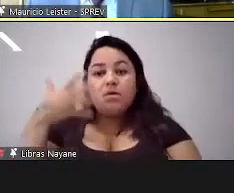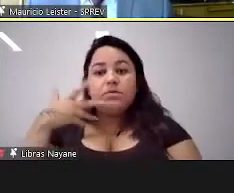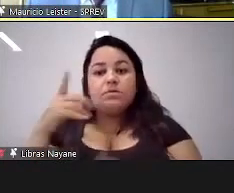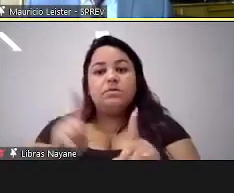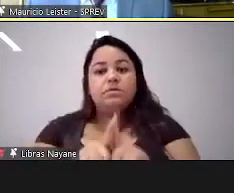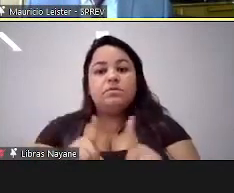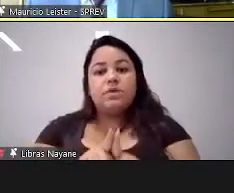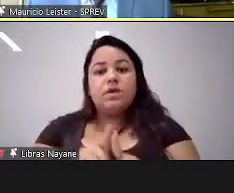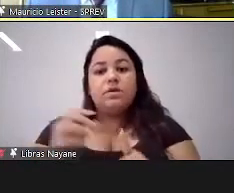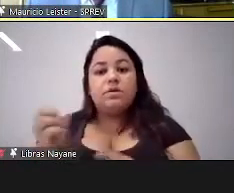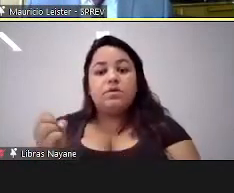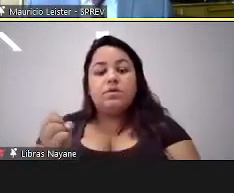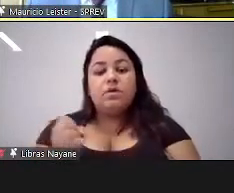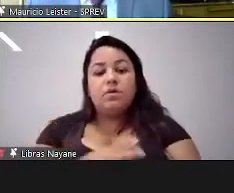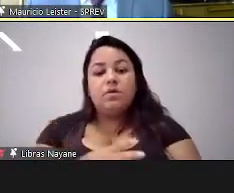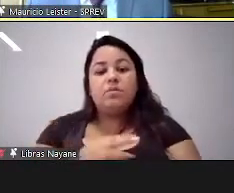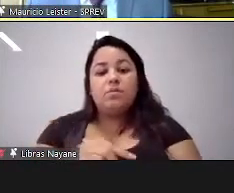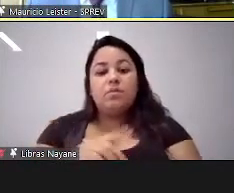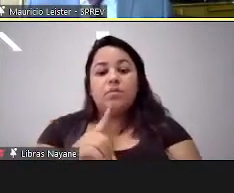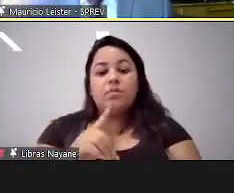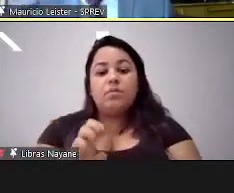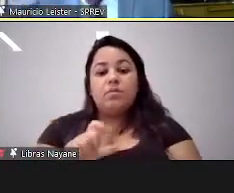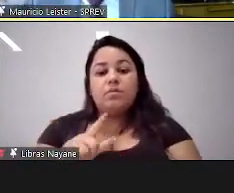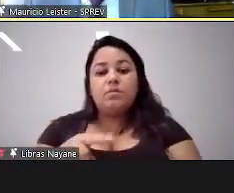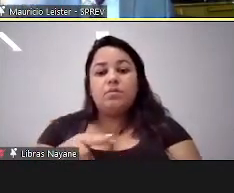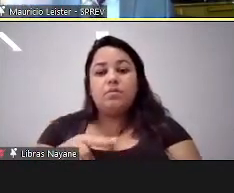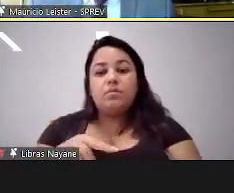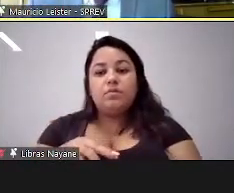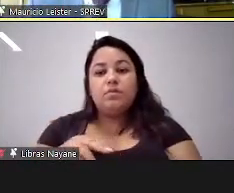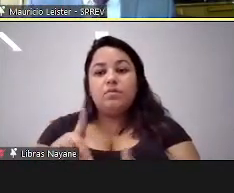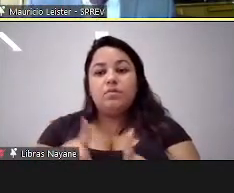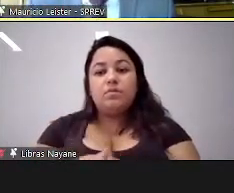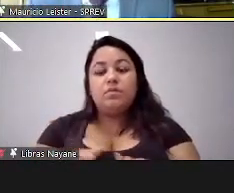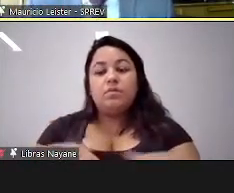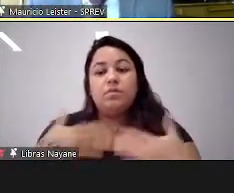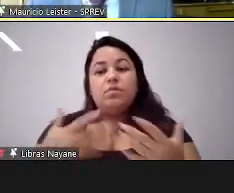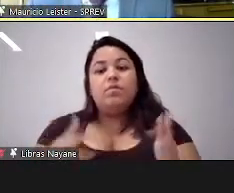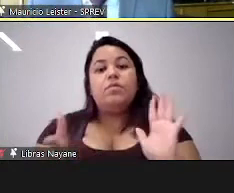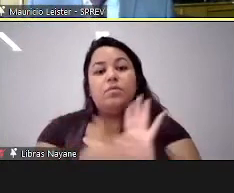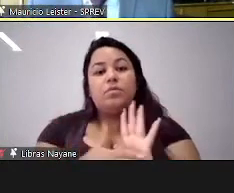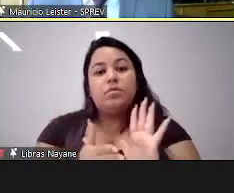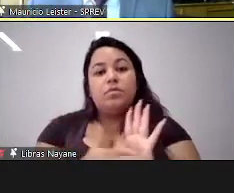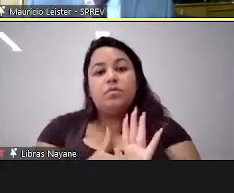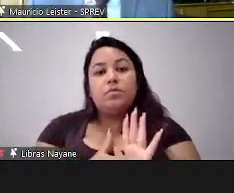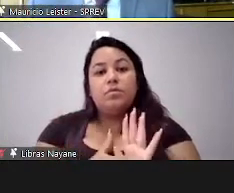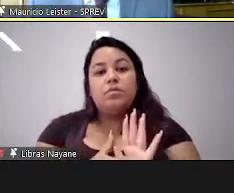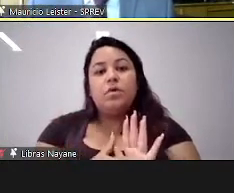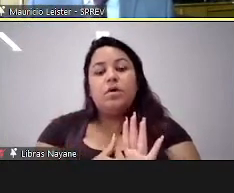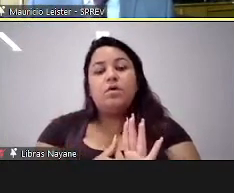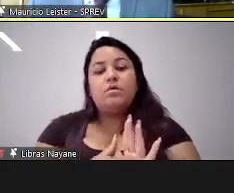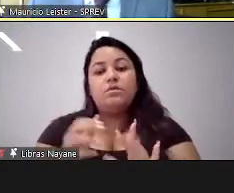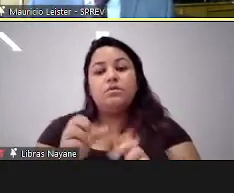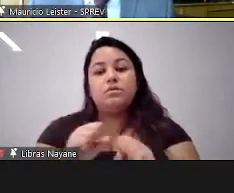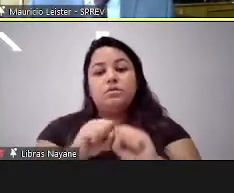speaker who is going to talk about this new modeling of Social Security.